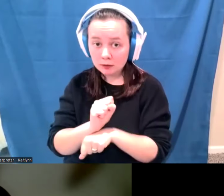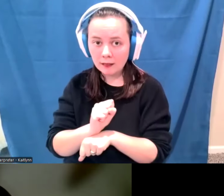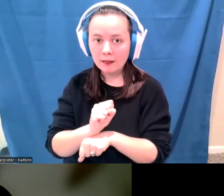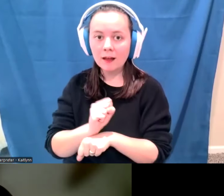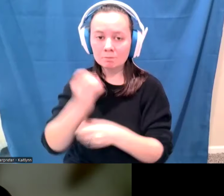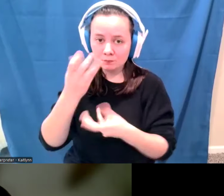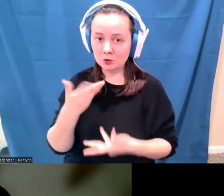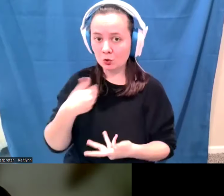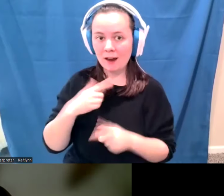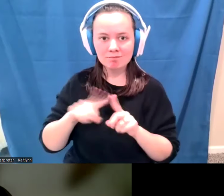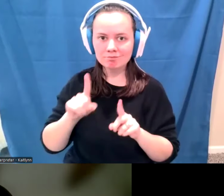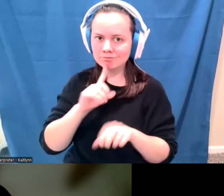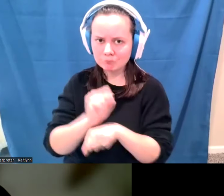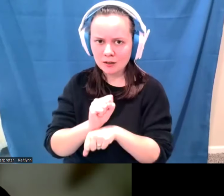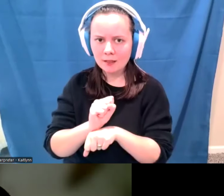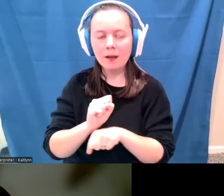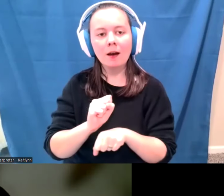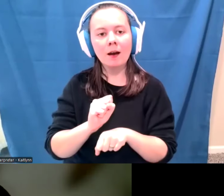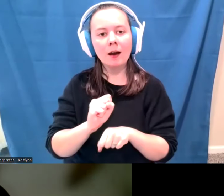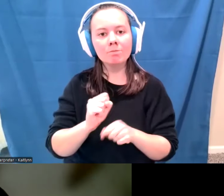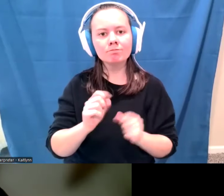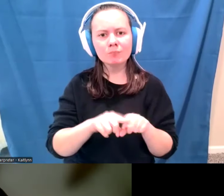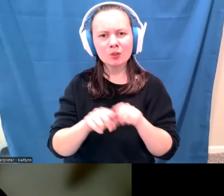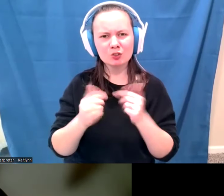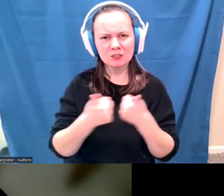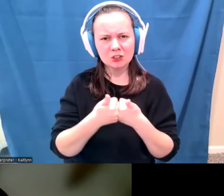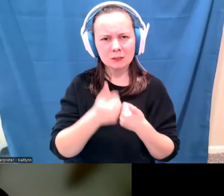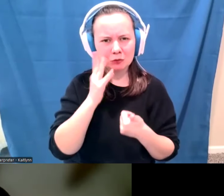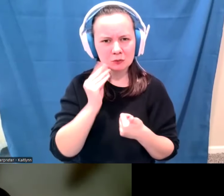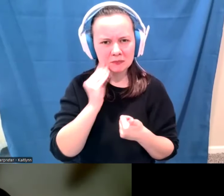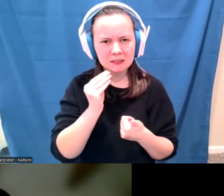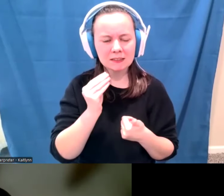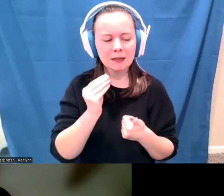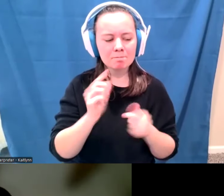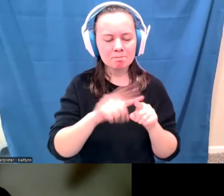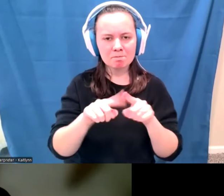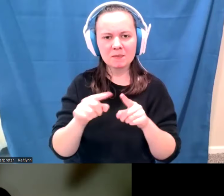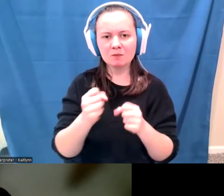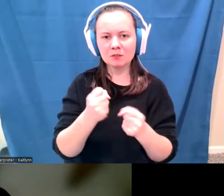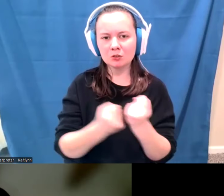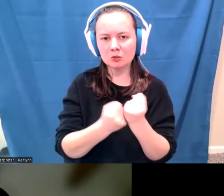job quality challenges that we face across long-term services and support settings. We have